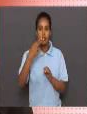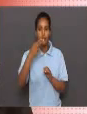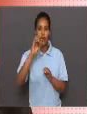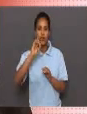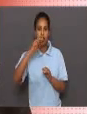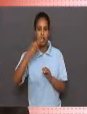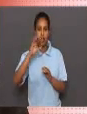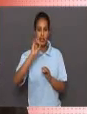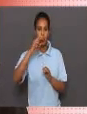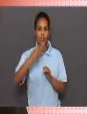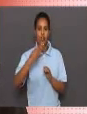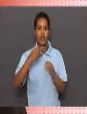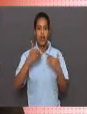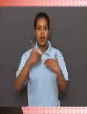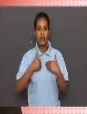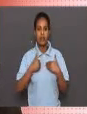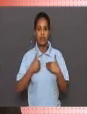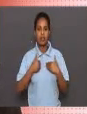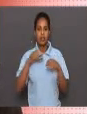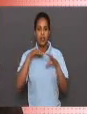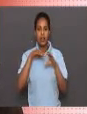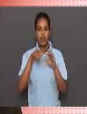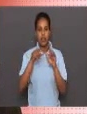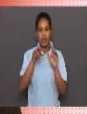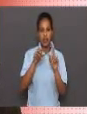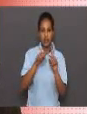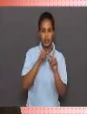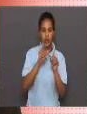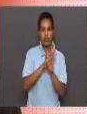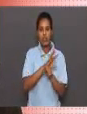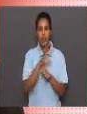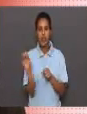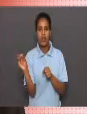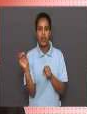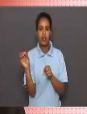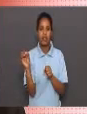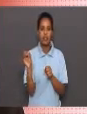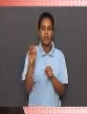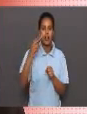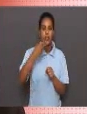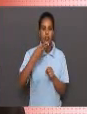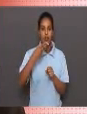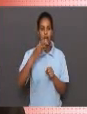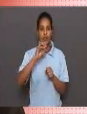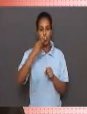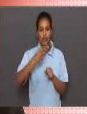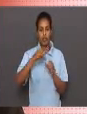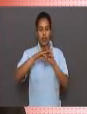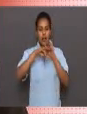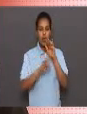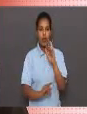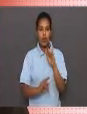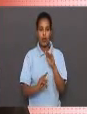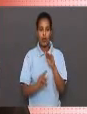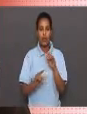and hydroxide ions are present at the anode, and the hydroxide ions